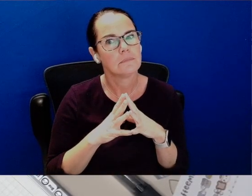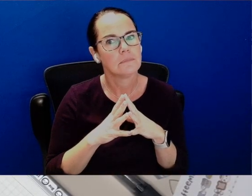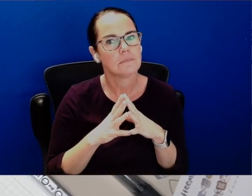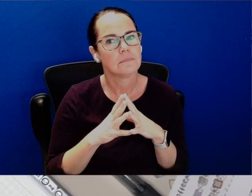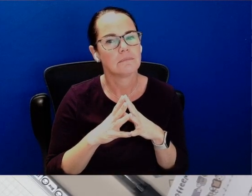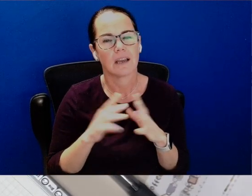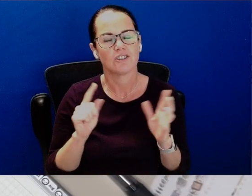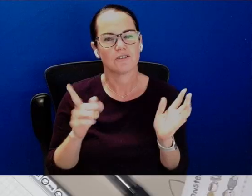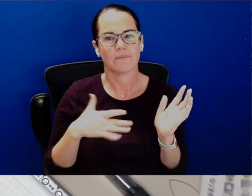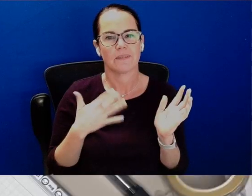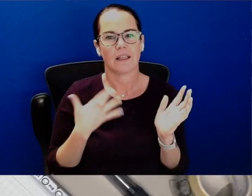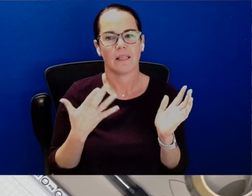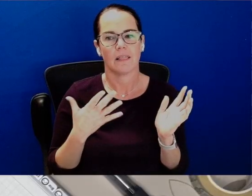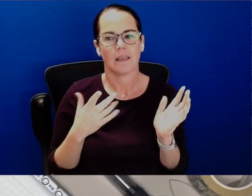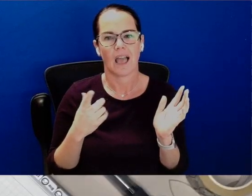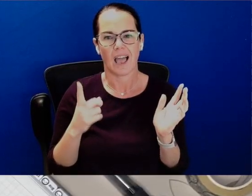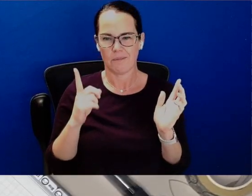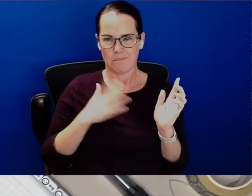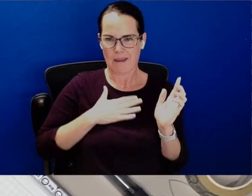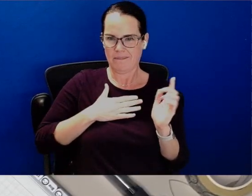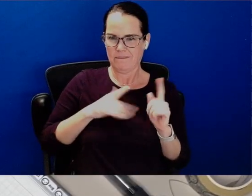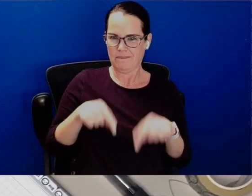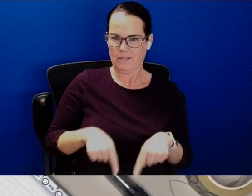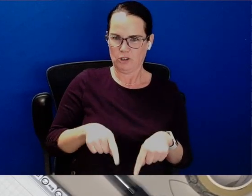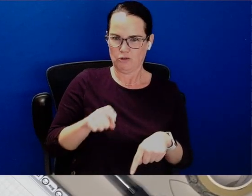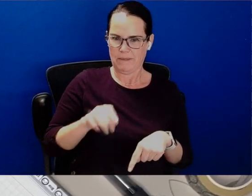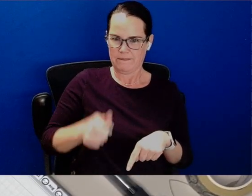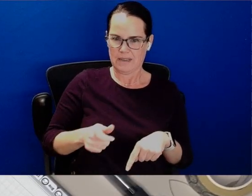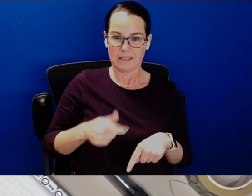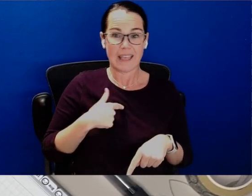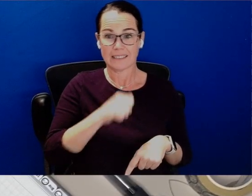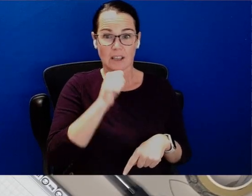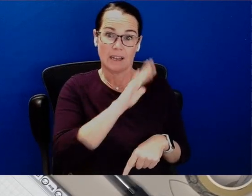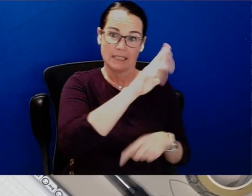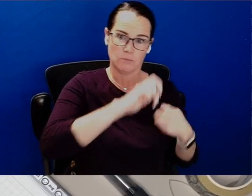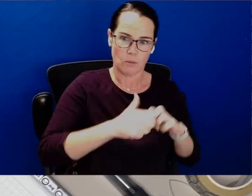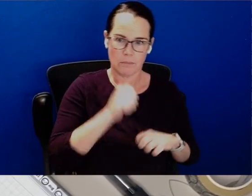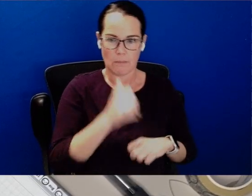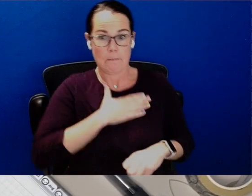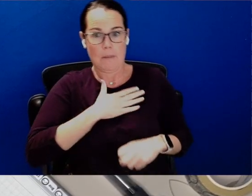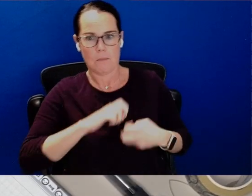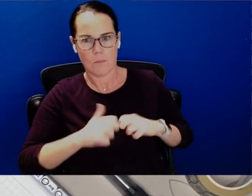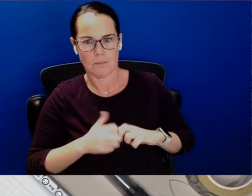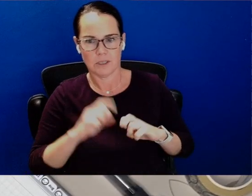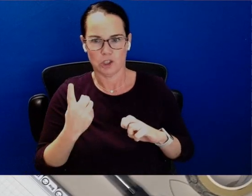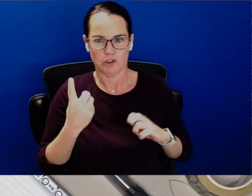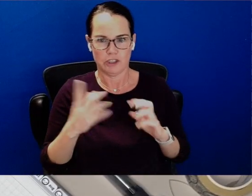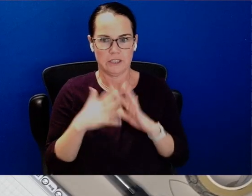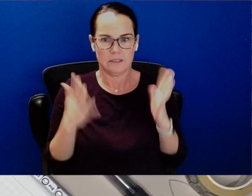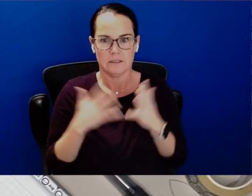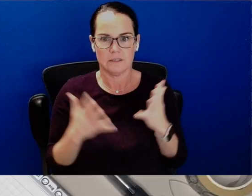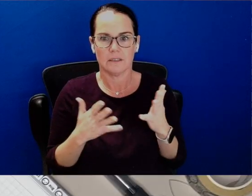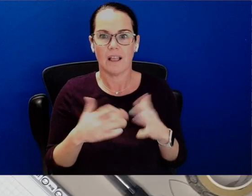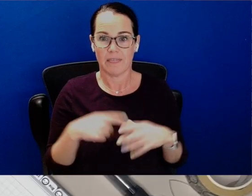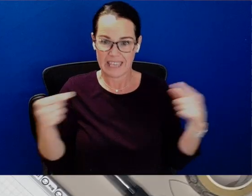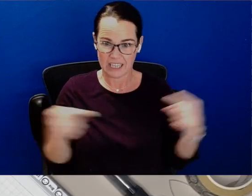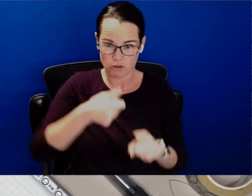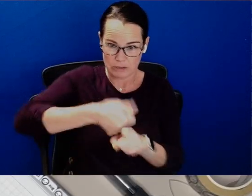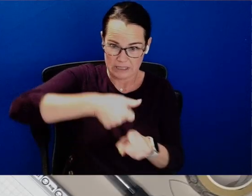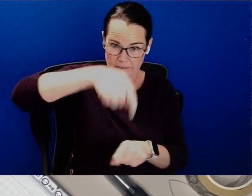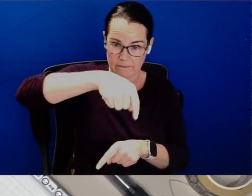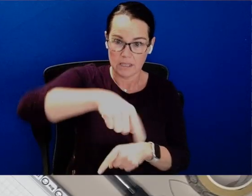yeah, I just feel like I should be fixed by now. That's not a him problem. That's not a me problem. That's just, yeah, like the injury